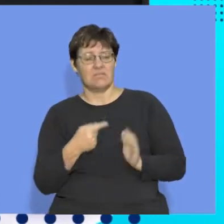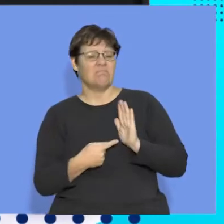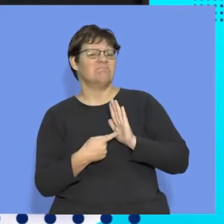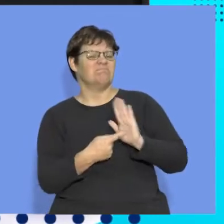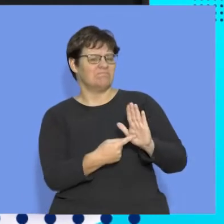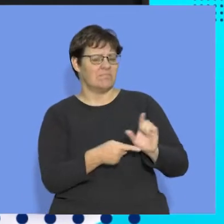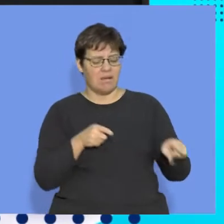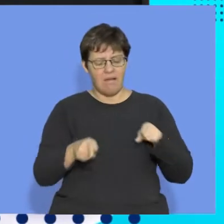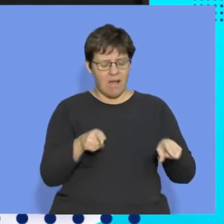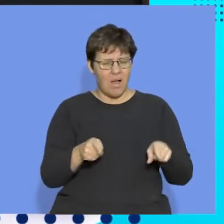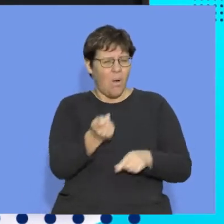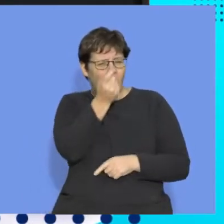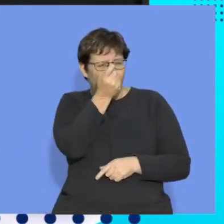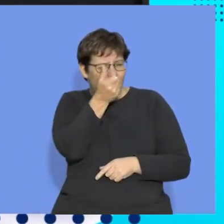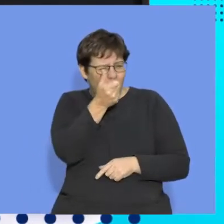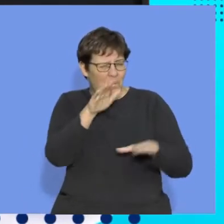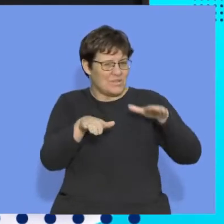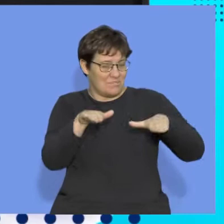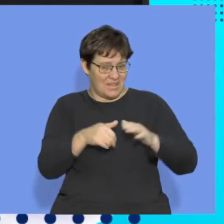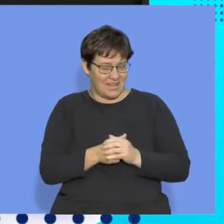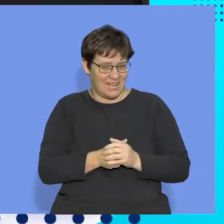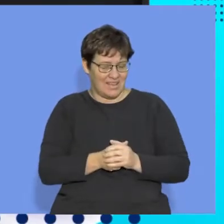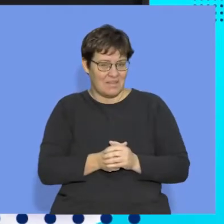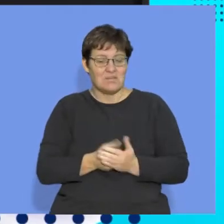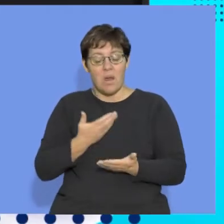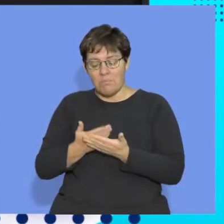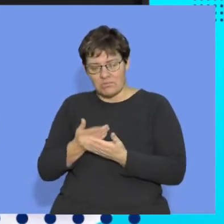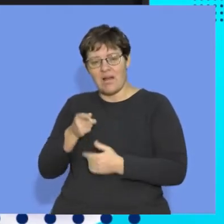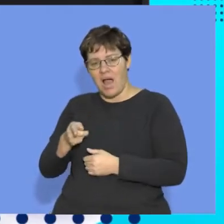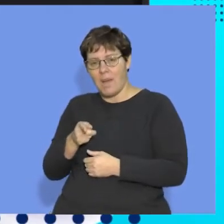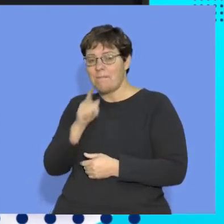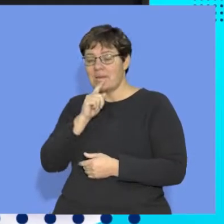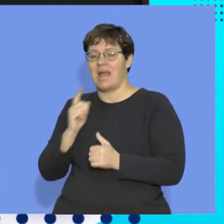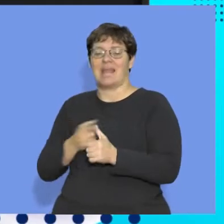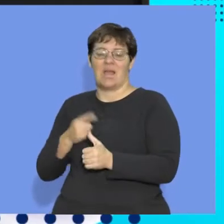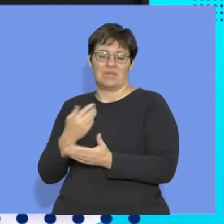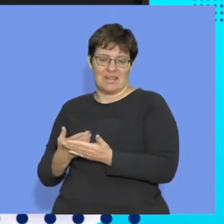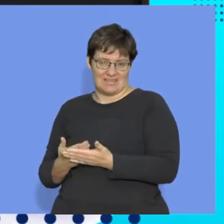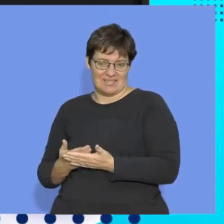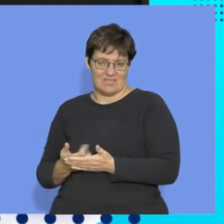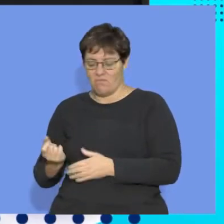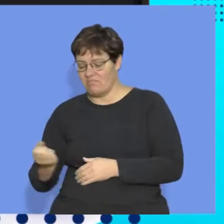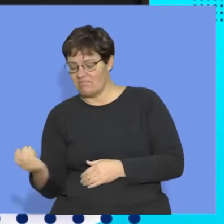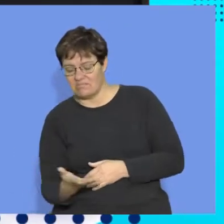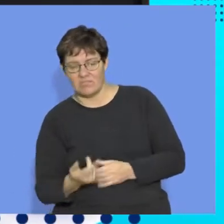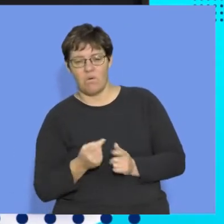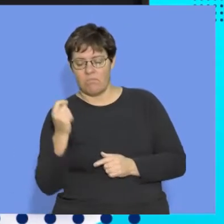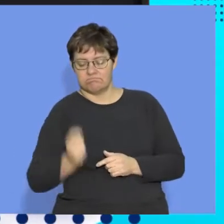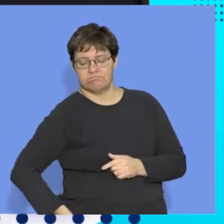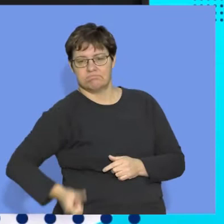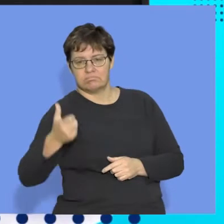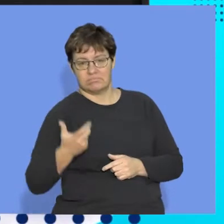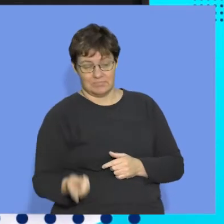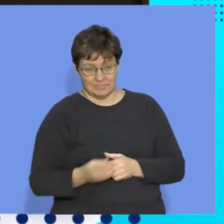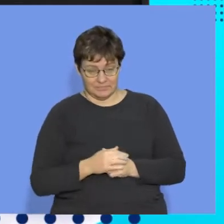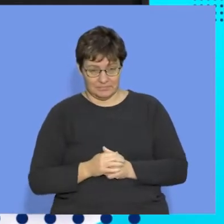and possible outcomes, almost kind of similar. Just the possible outcomes is what can come from rolling a die or flipping a coin.